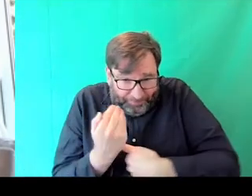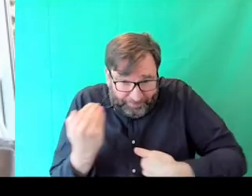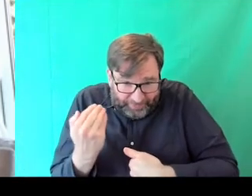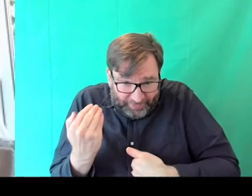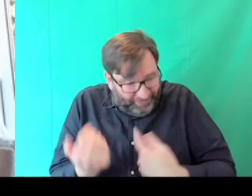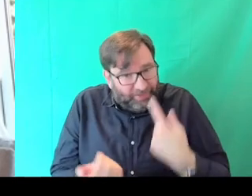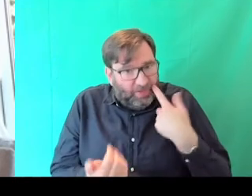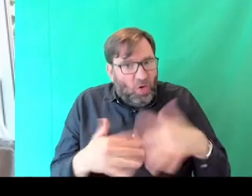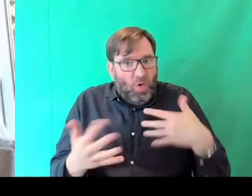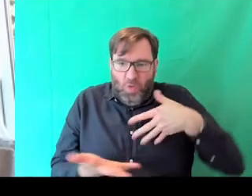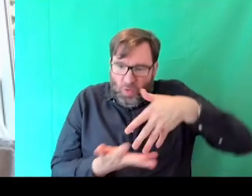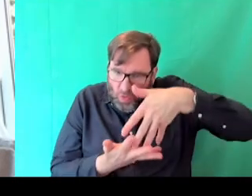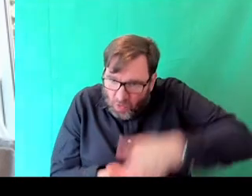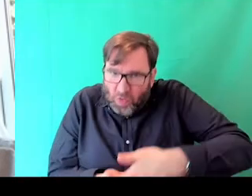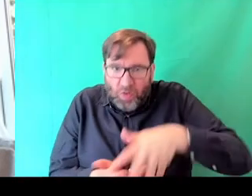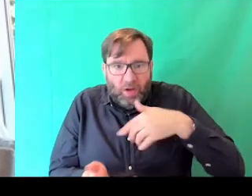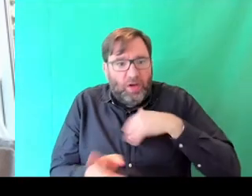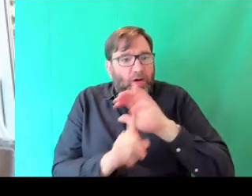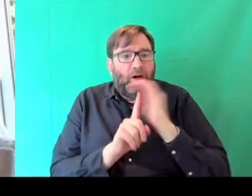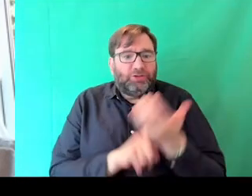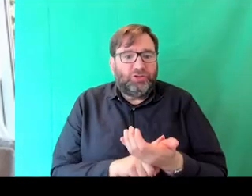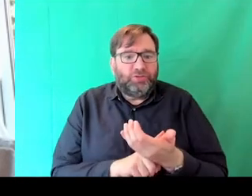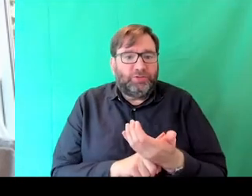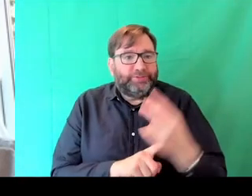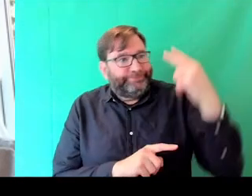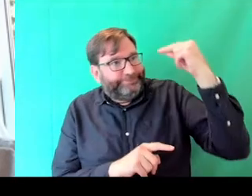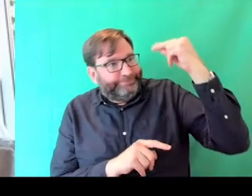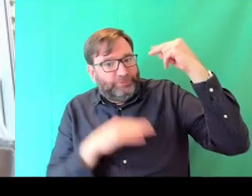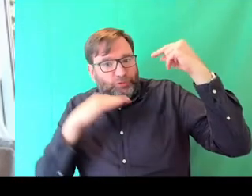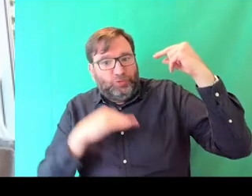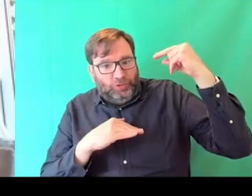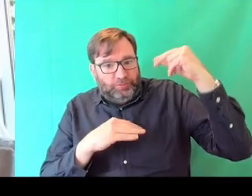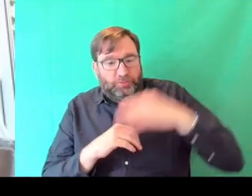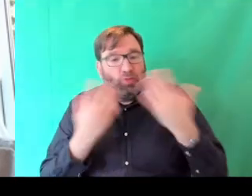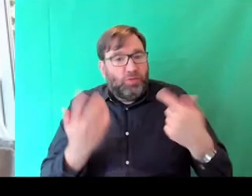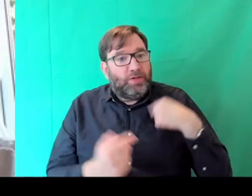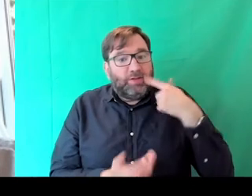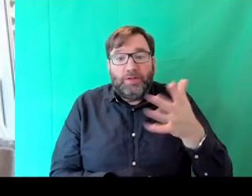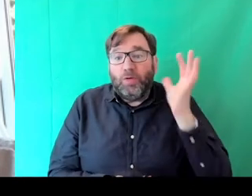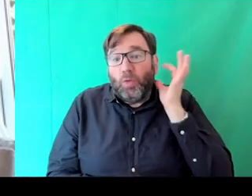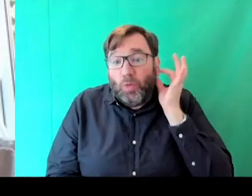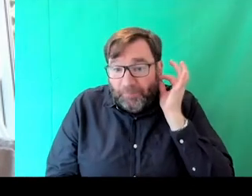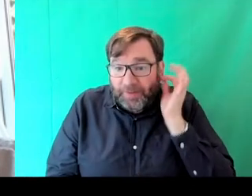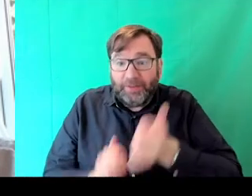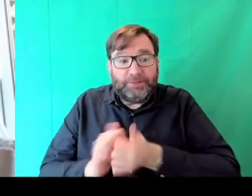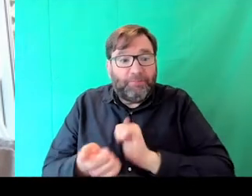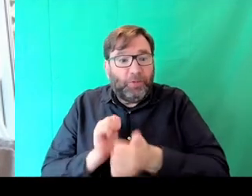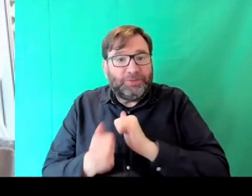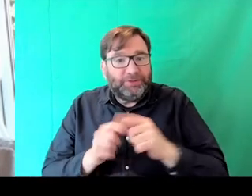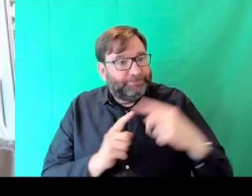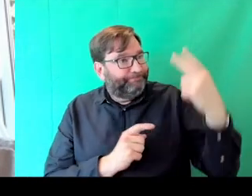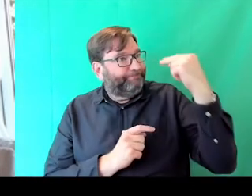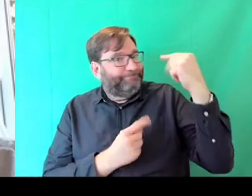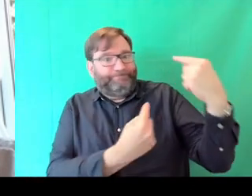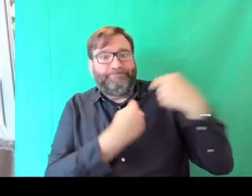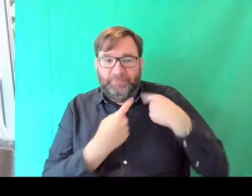for disability, which I'll get into, but for women, you know, you're a little bit coddled. Everyone is, you know, oh, you don't want to get hurt. You don't want